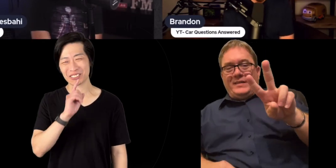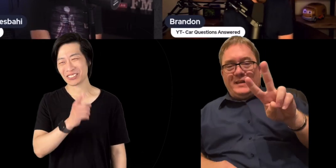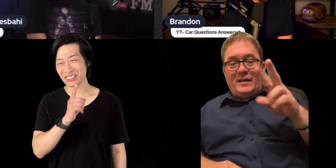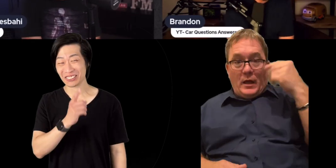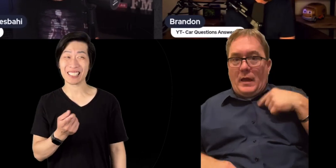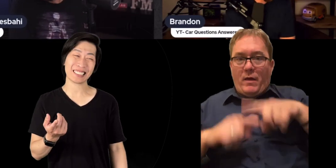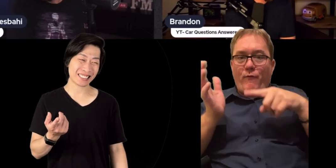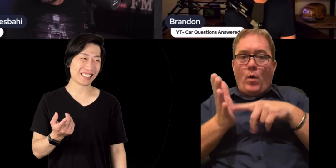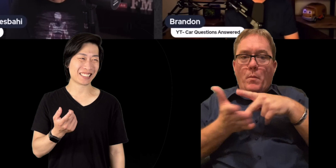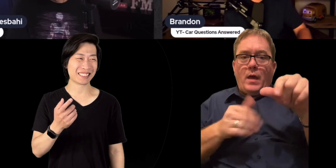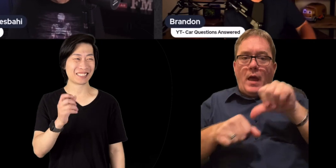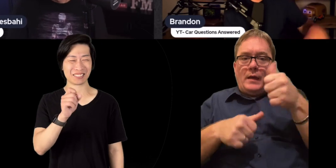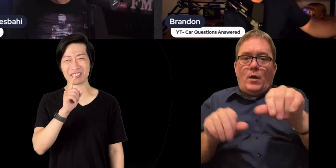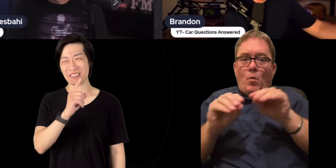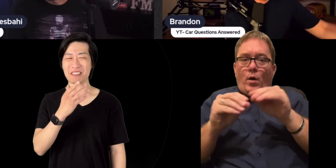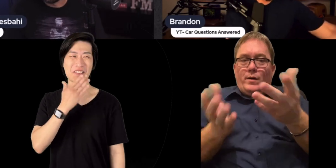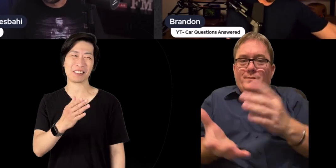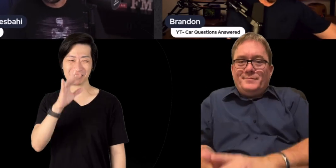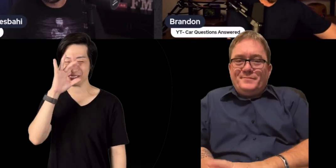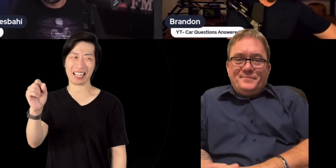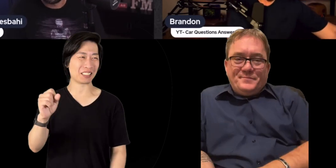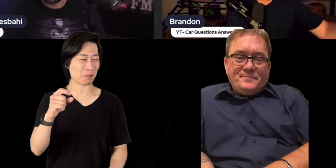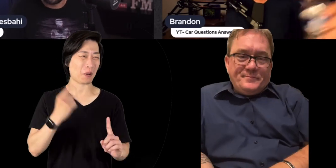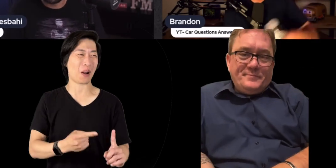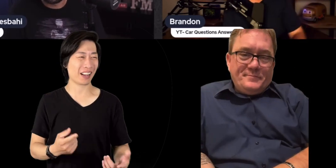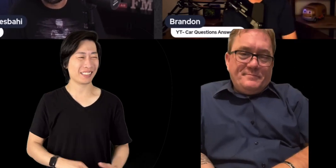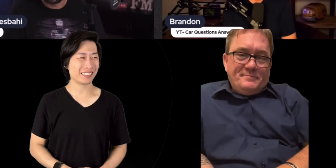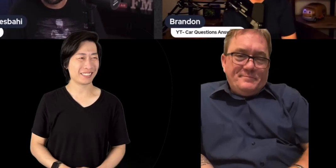gas anymore. Sure. That's a fascinating point.